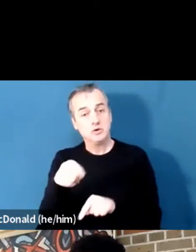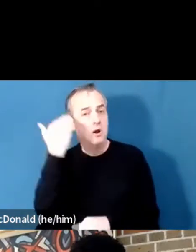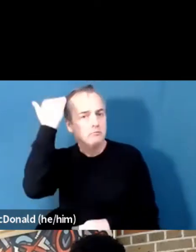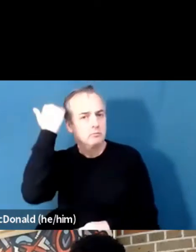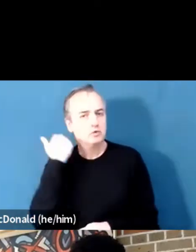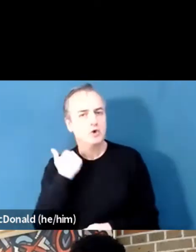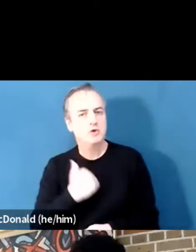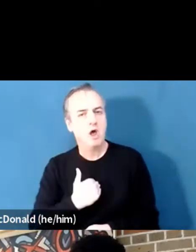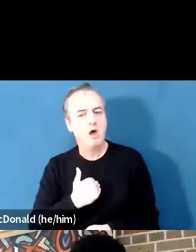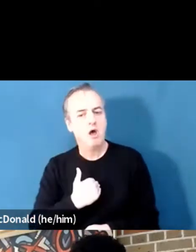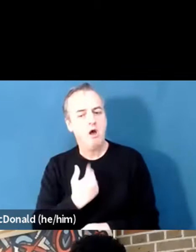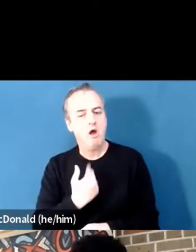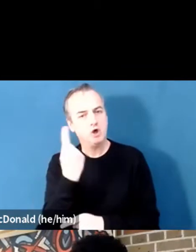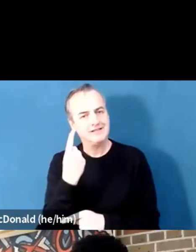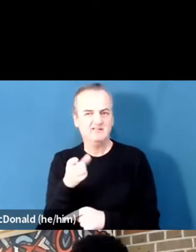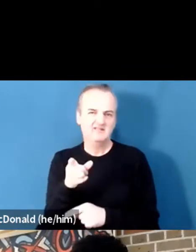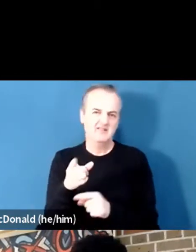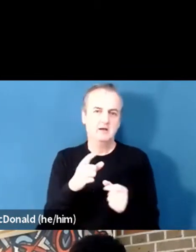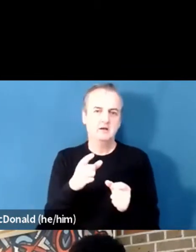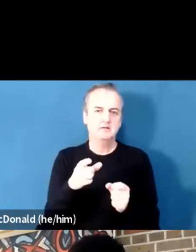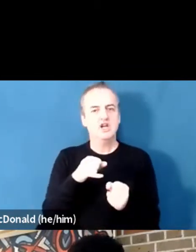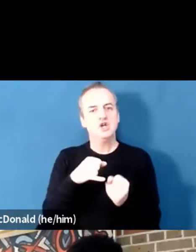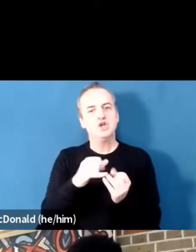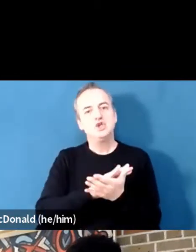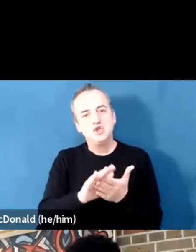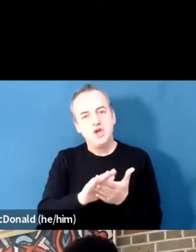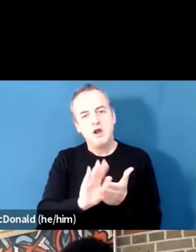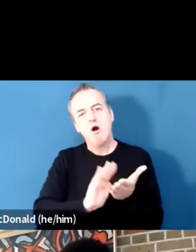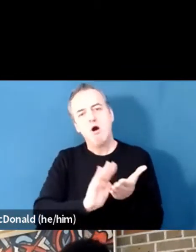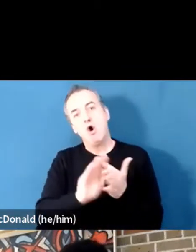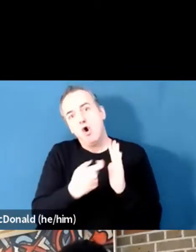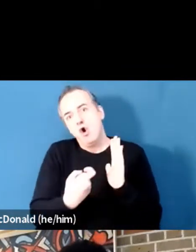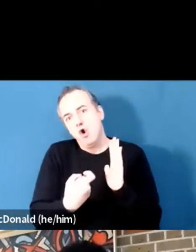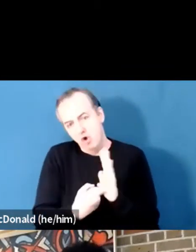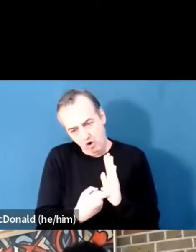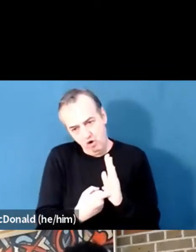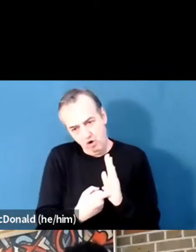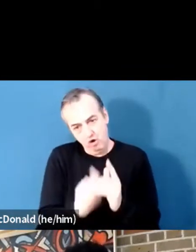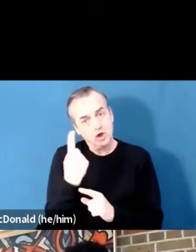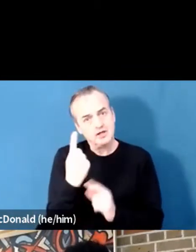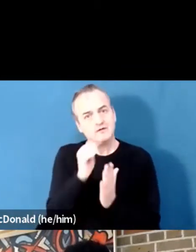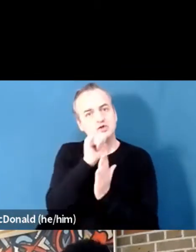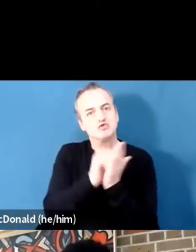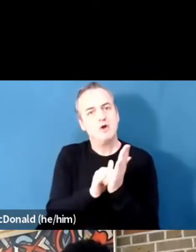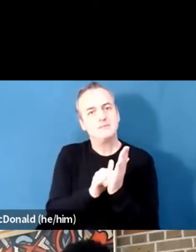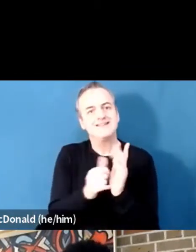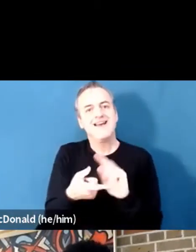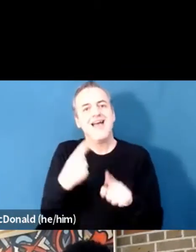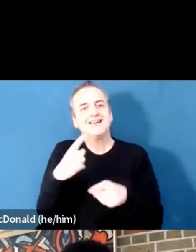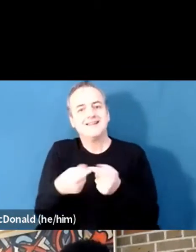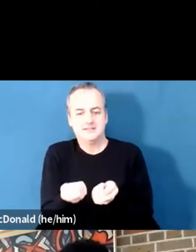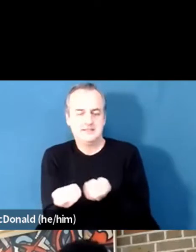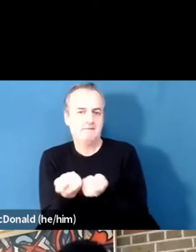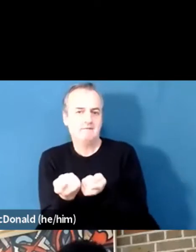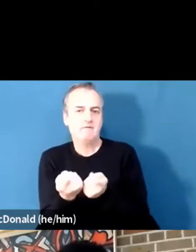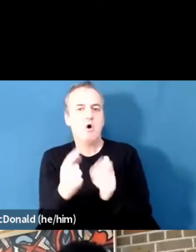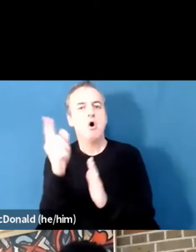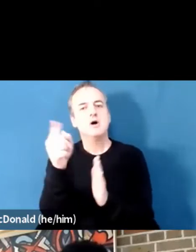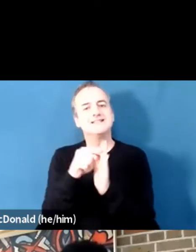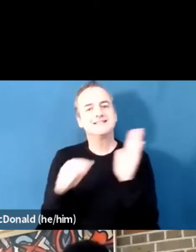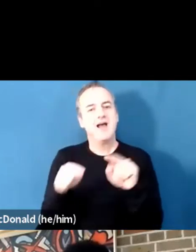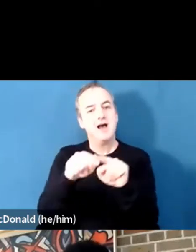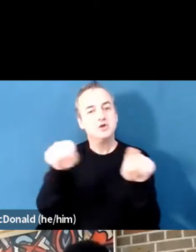My preferred pronouns are she, her. I'm a script executive for Sky Studios based